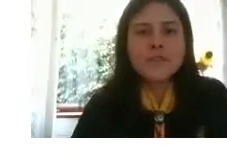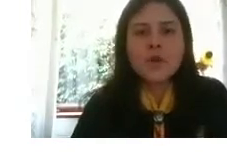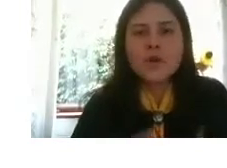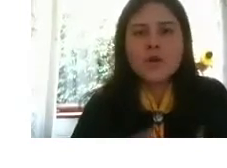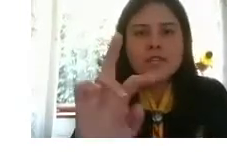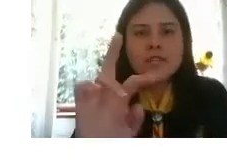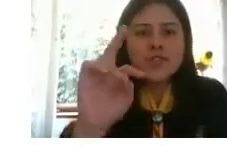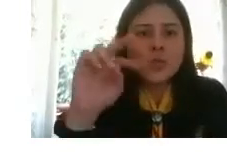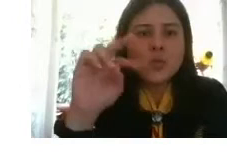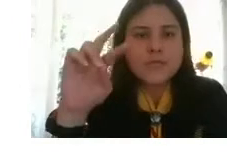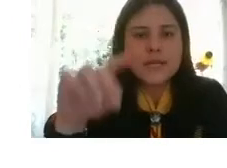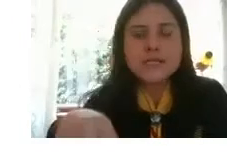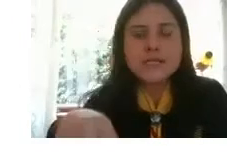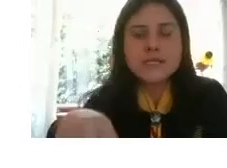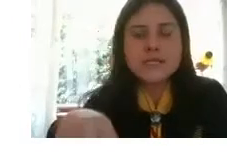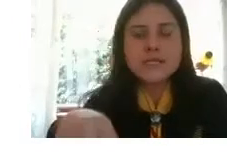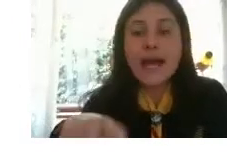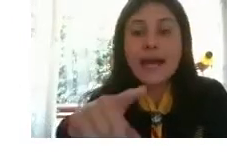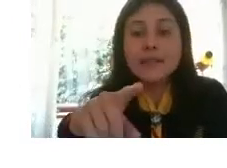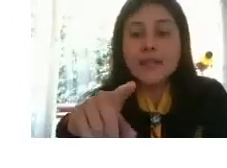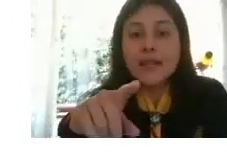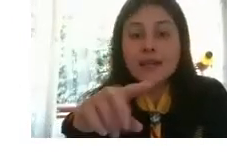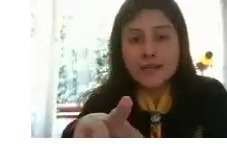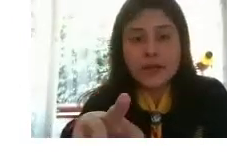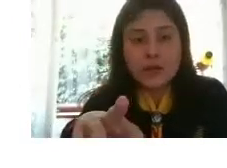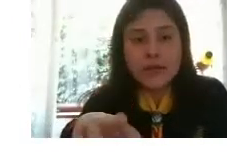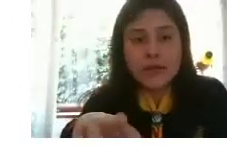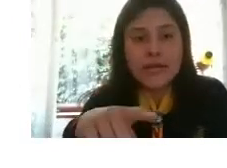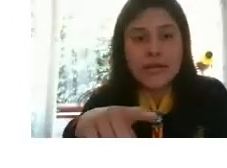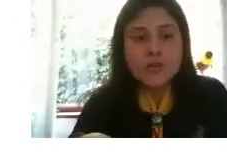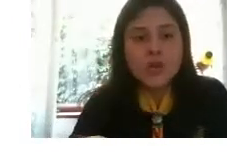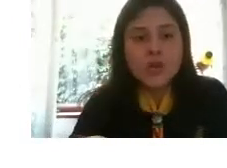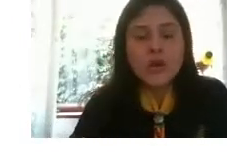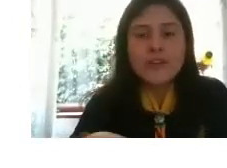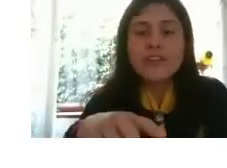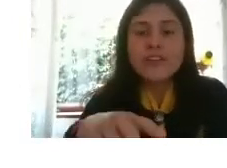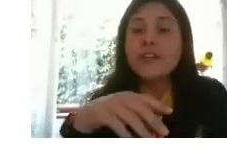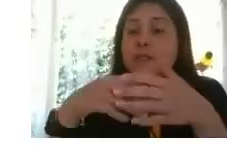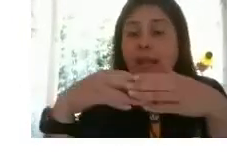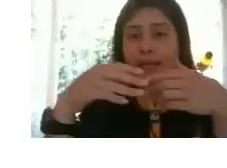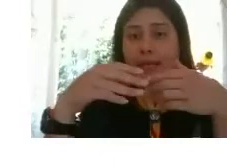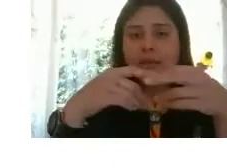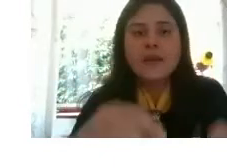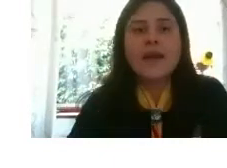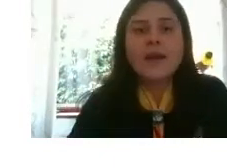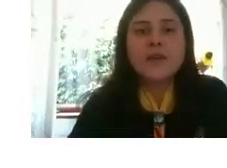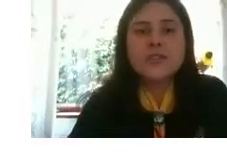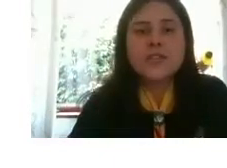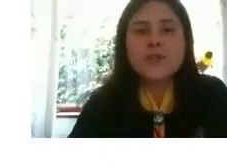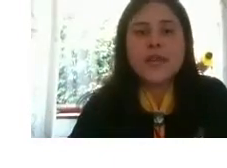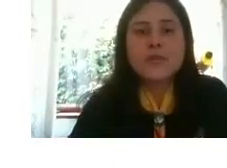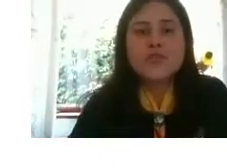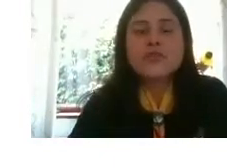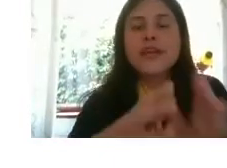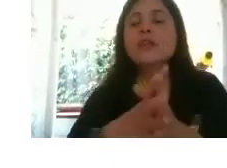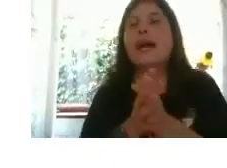So these two websites, and I can recommend, and also for the finger spelling, because you need to be able